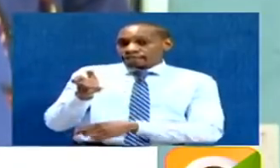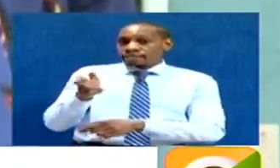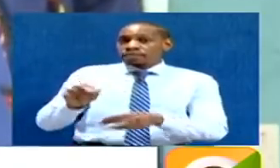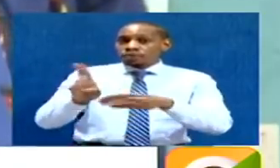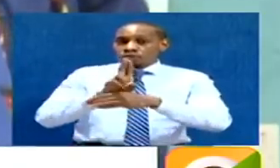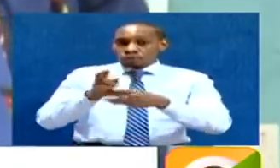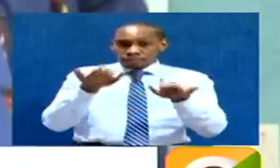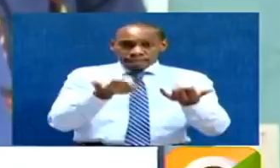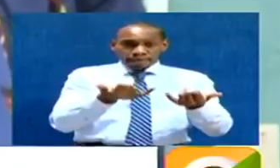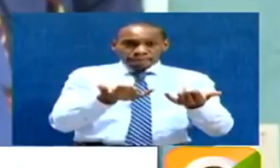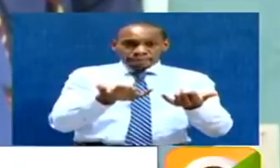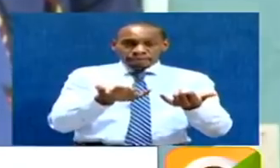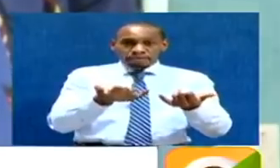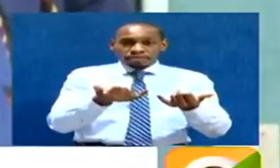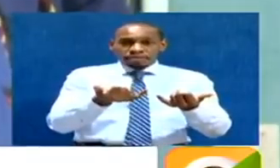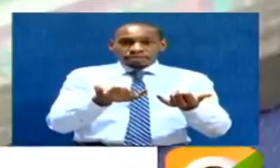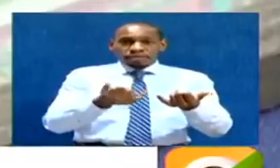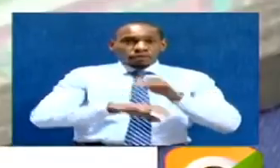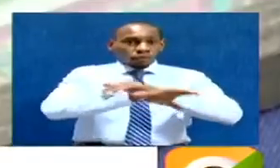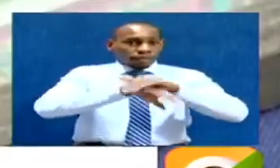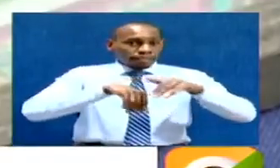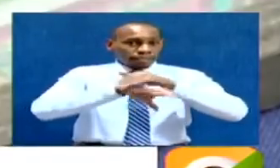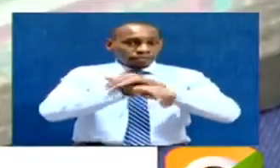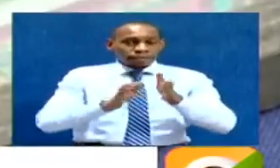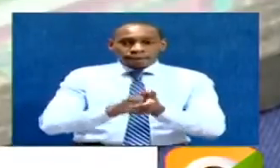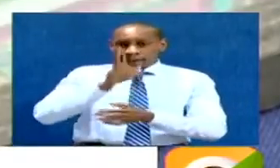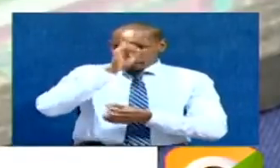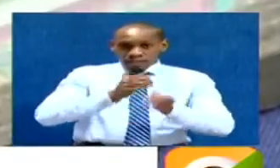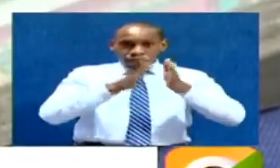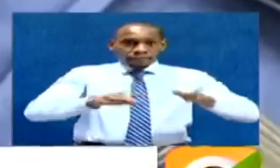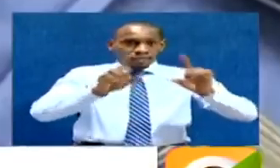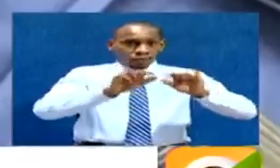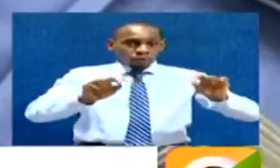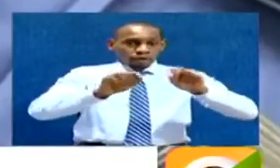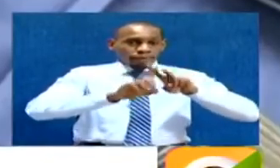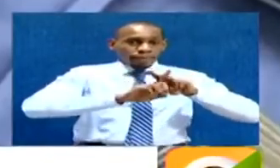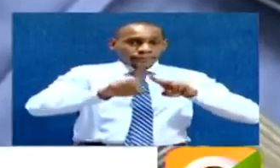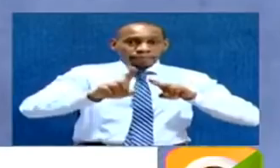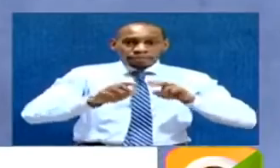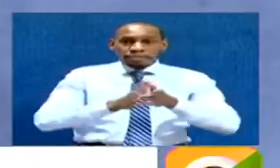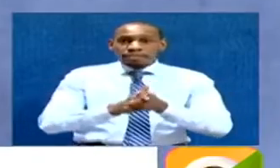ilikuwa inatumika hapa inatusumbua kwa uwizi. The police officer is said to have escaped the